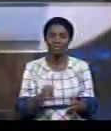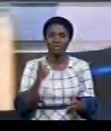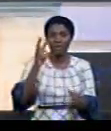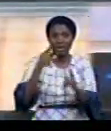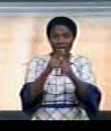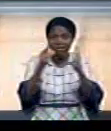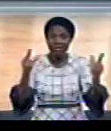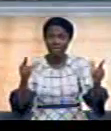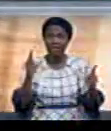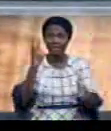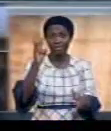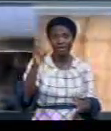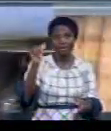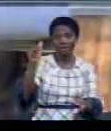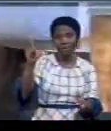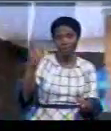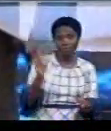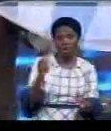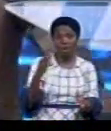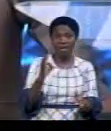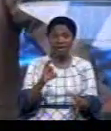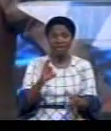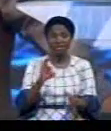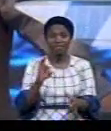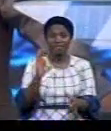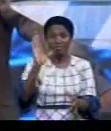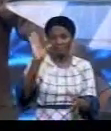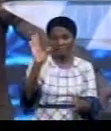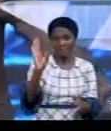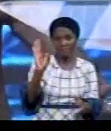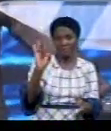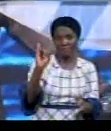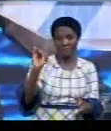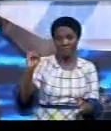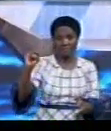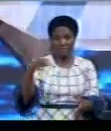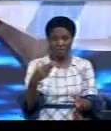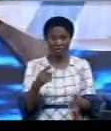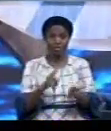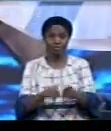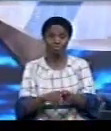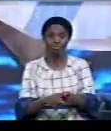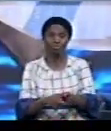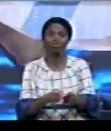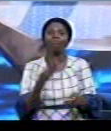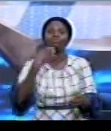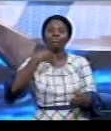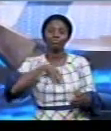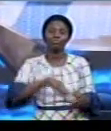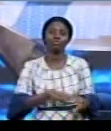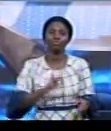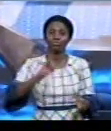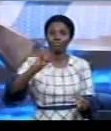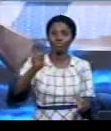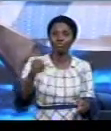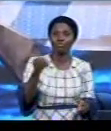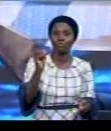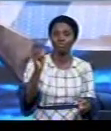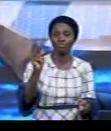bottom of the sea. Then he decided it does not pay